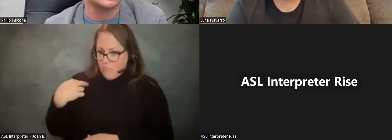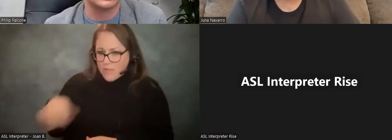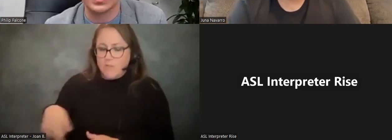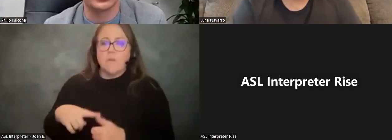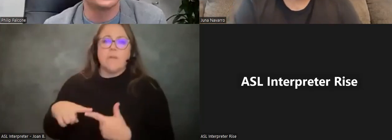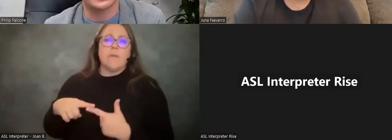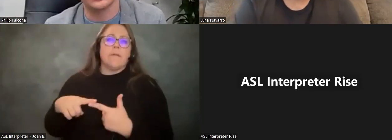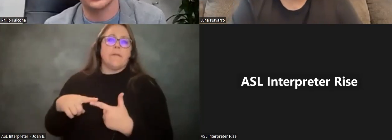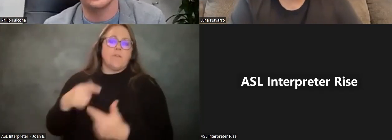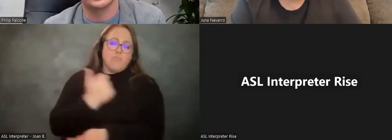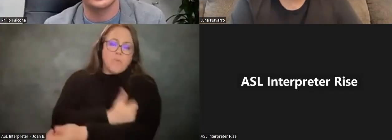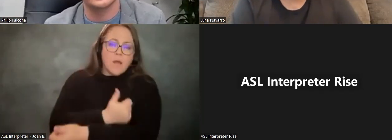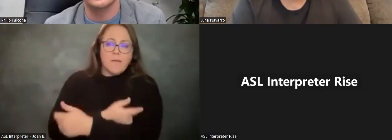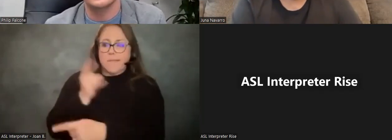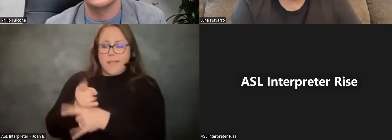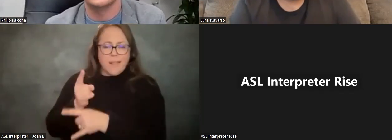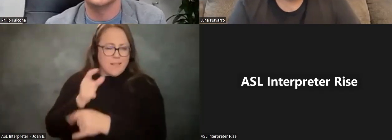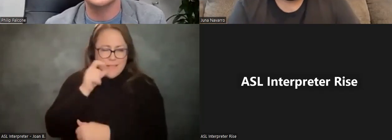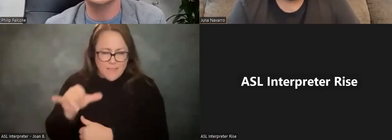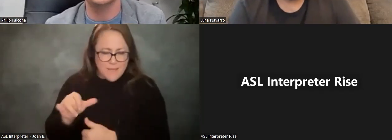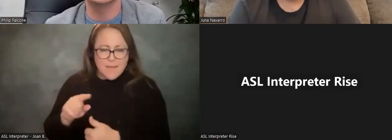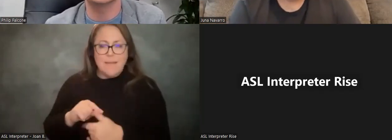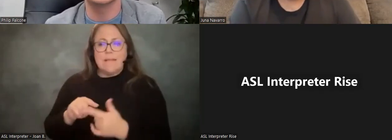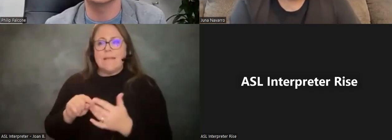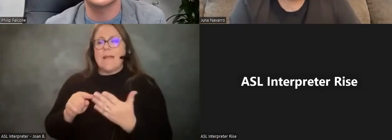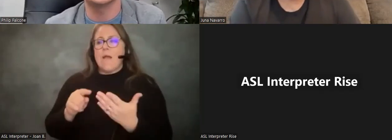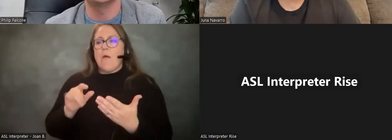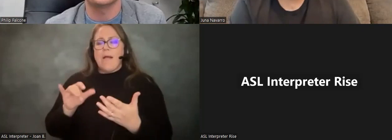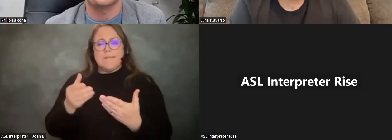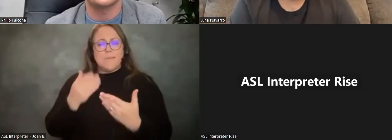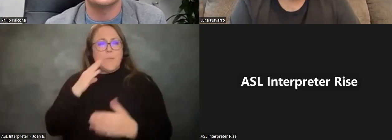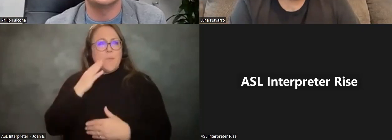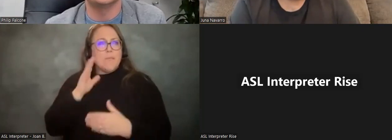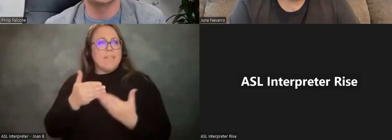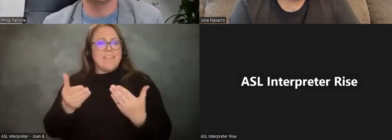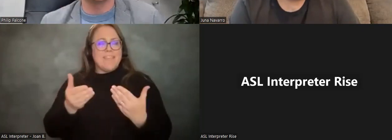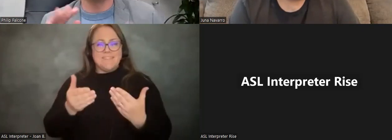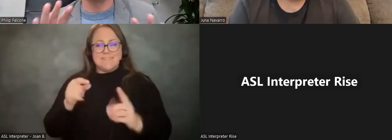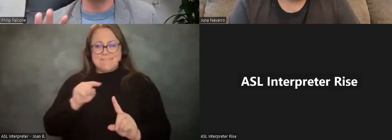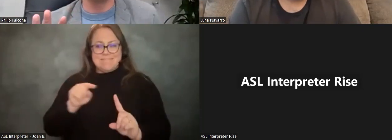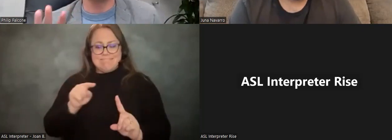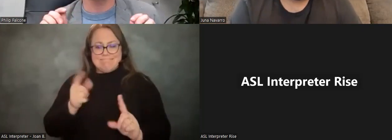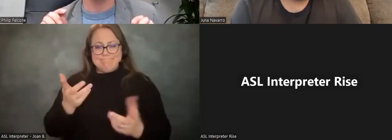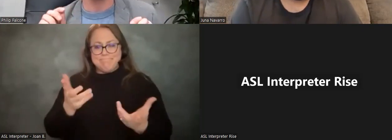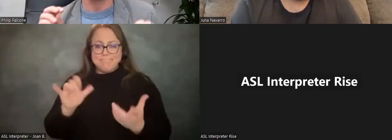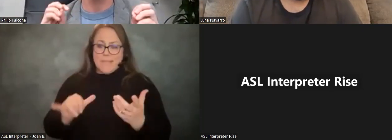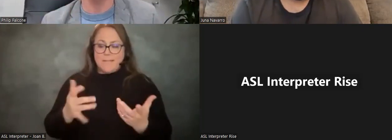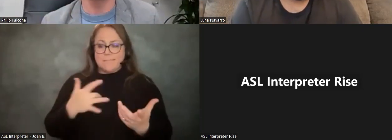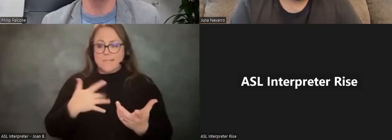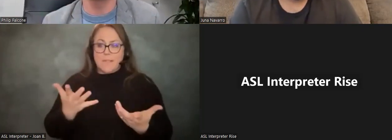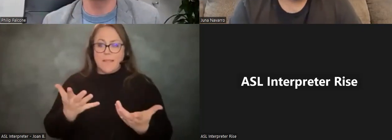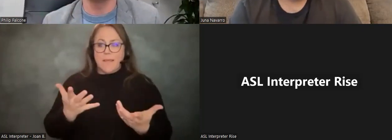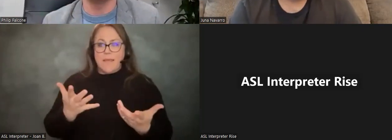course, not drugs, alcohol related, kind of some of these things that are just a little